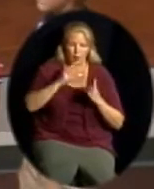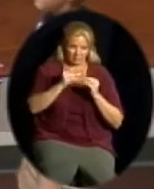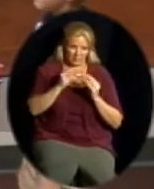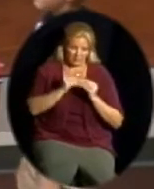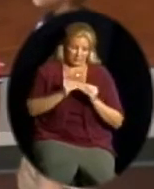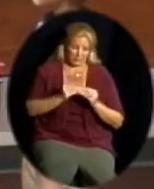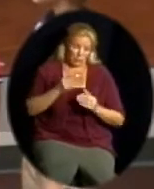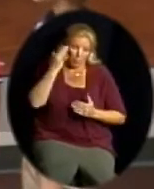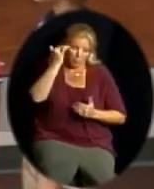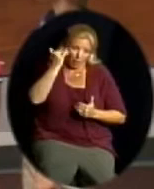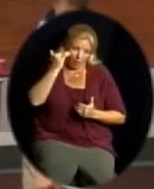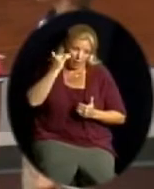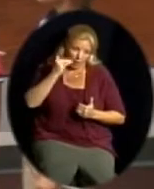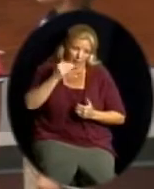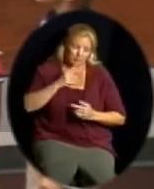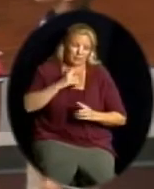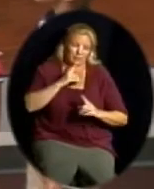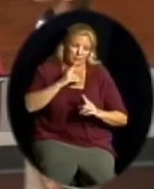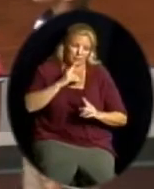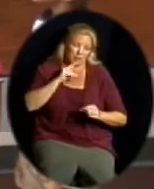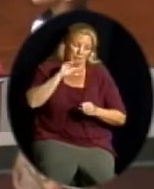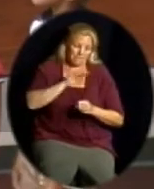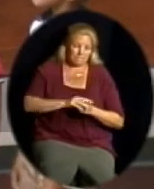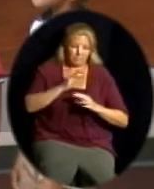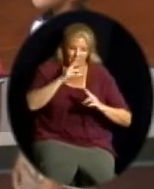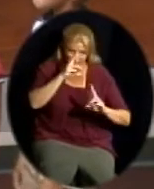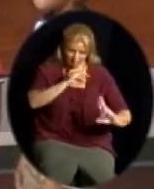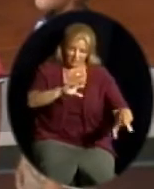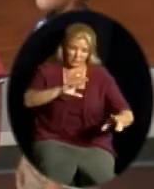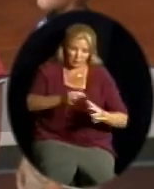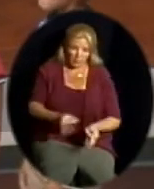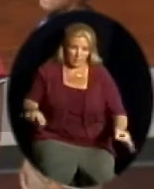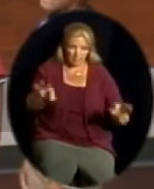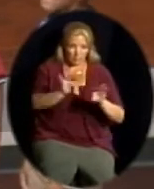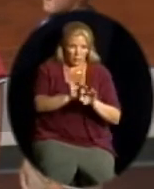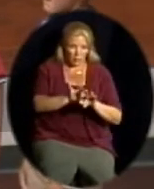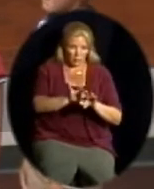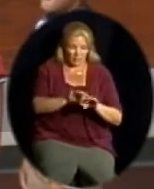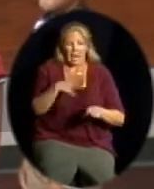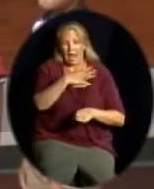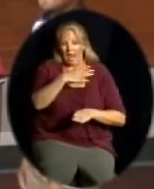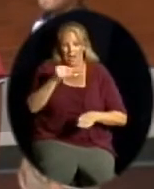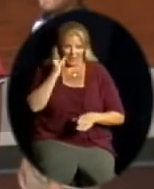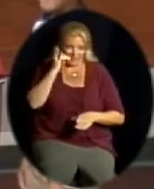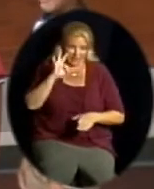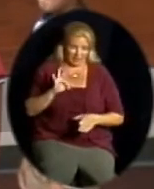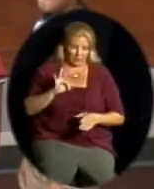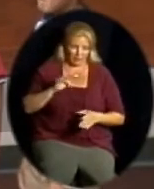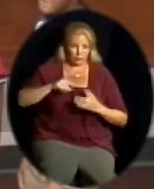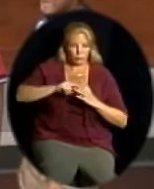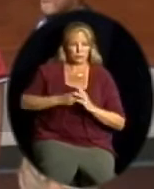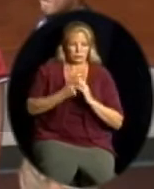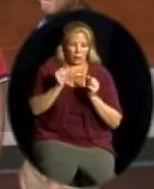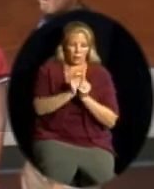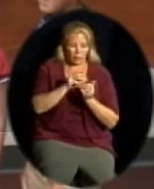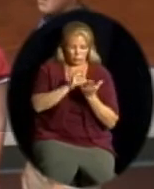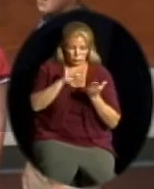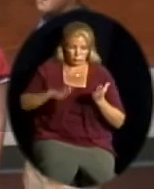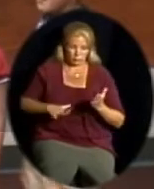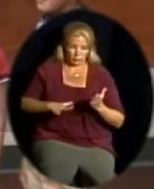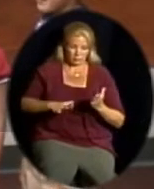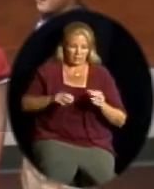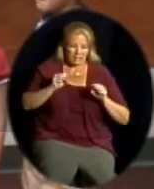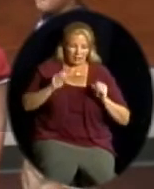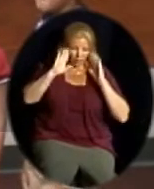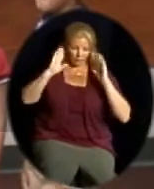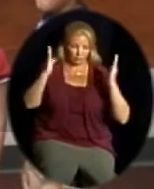is important in starting our meetings, but secondly, when we start with students, we have a focus for the entire evening of what we're about in this school district. So thank